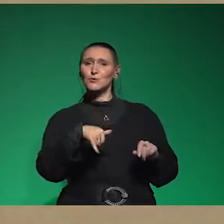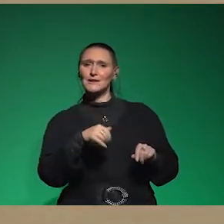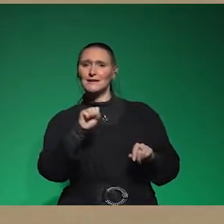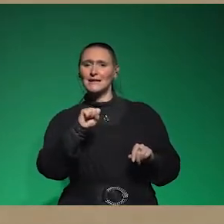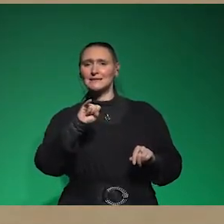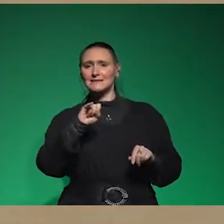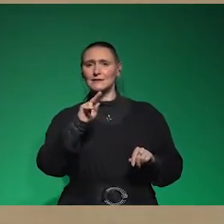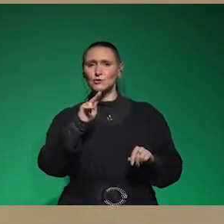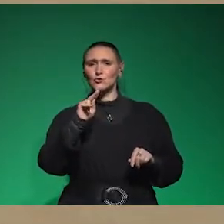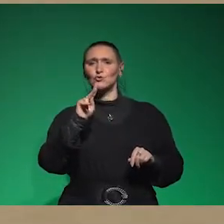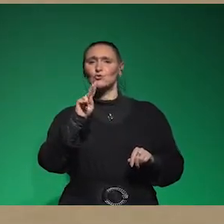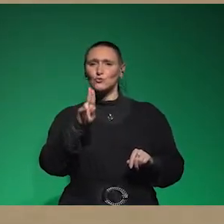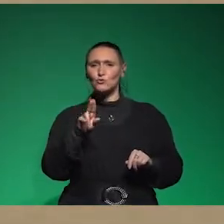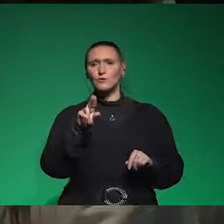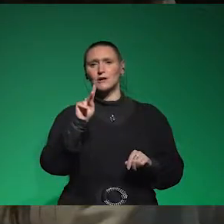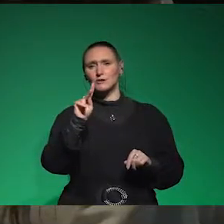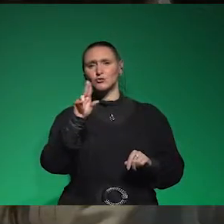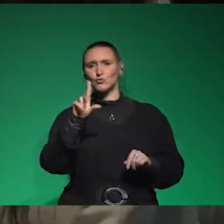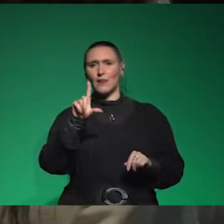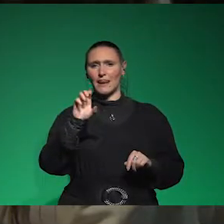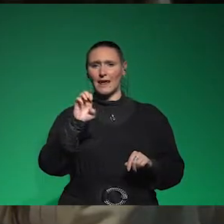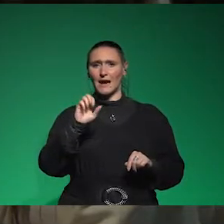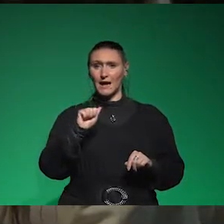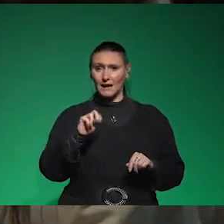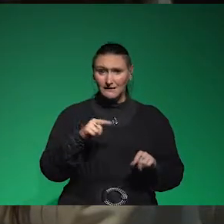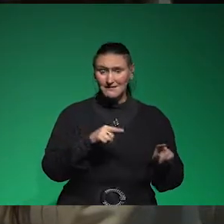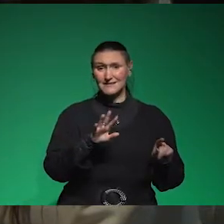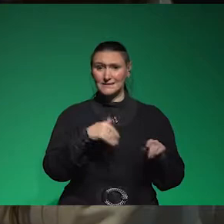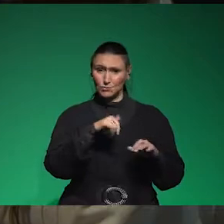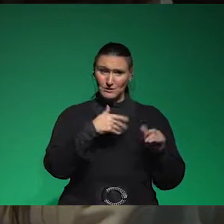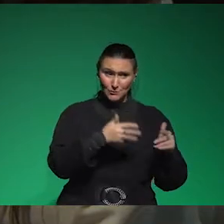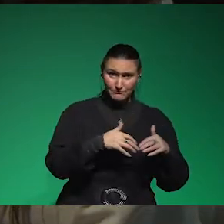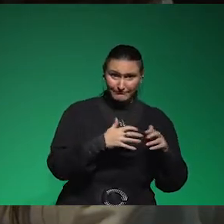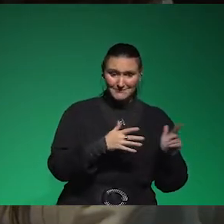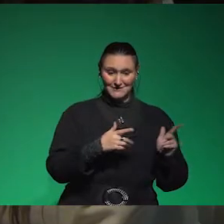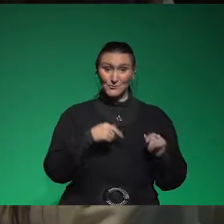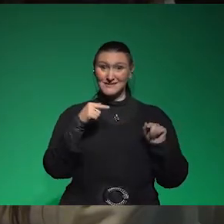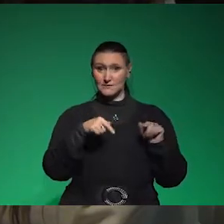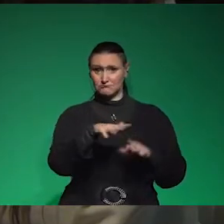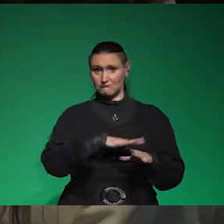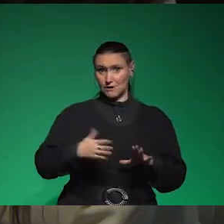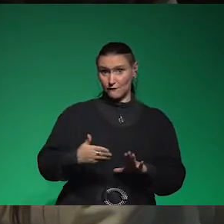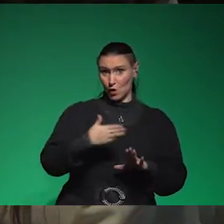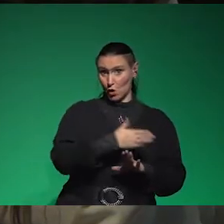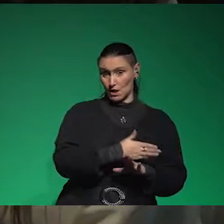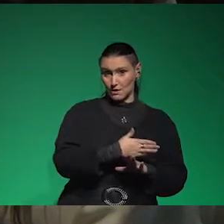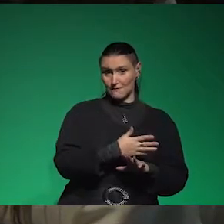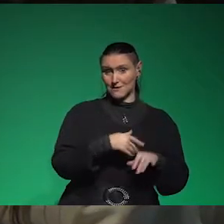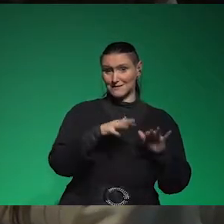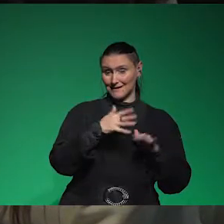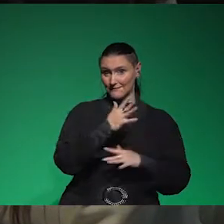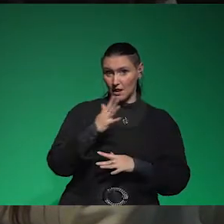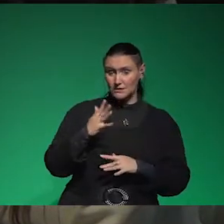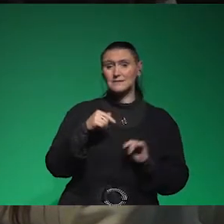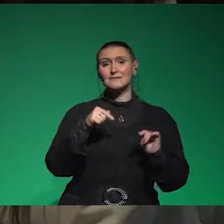forest before, and then we try to searching that is it there is a forest in Rio